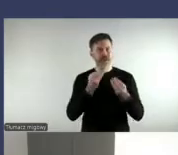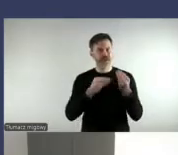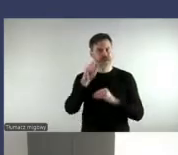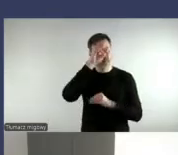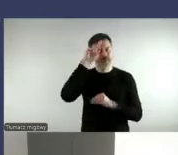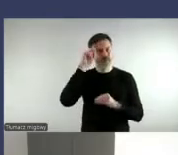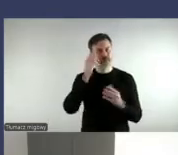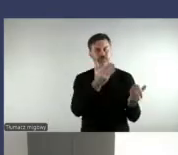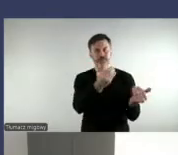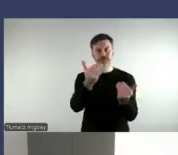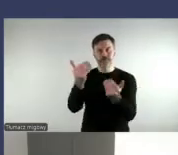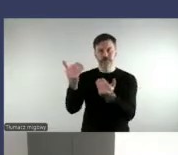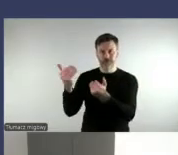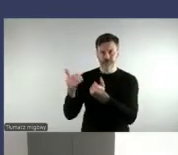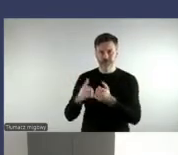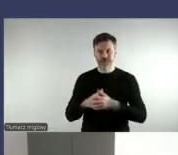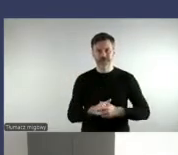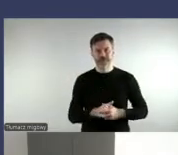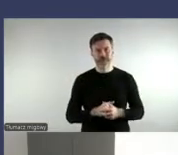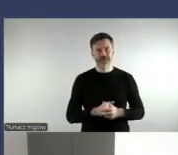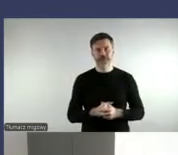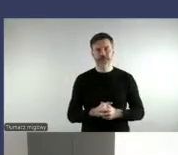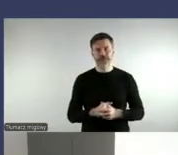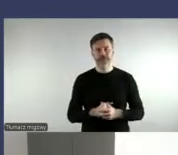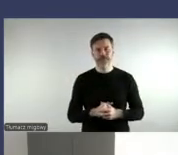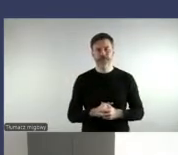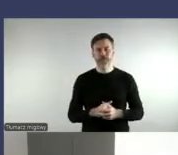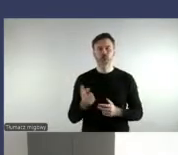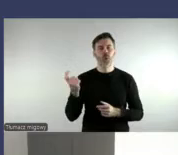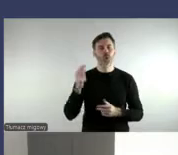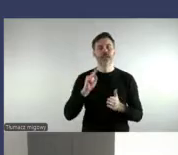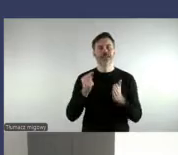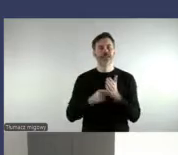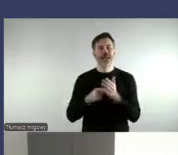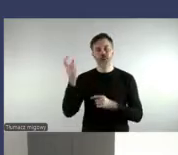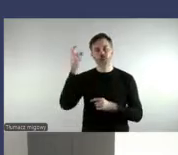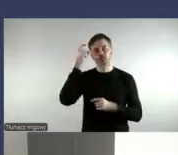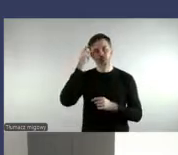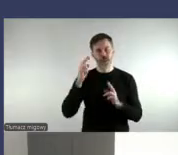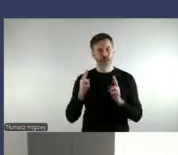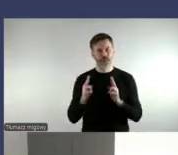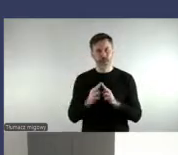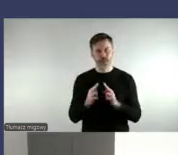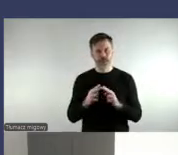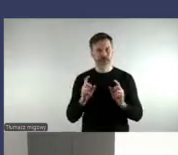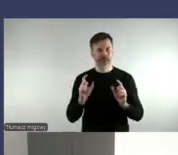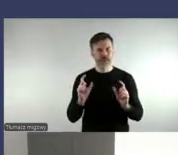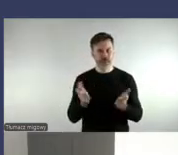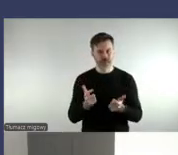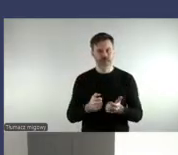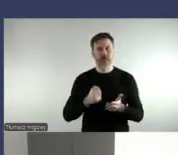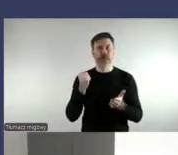many inhabitants of our municipalities as possible. The main objectives of the